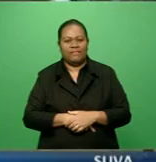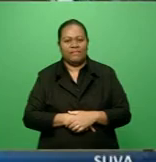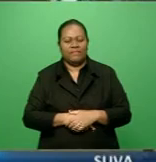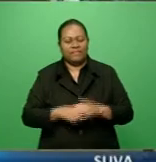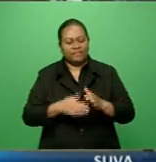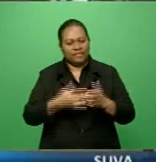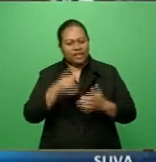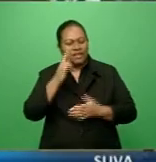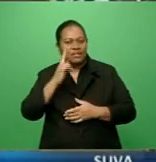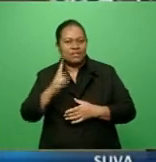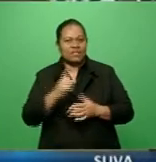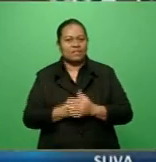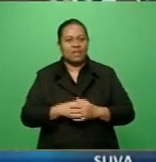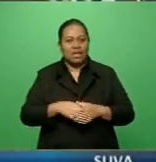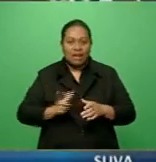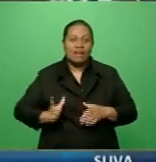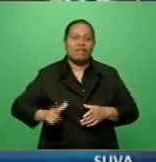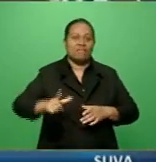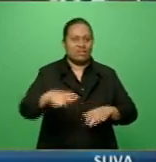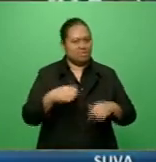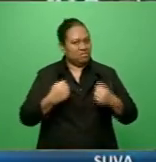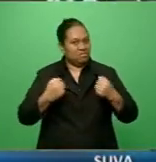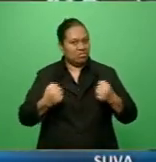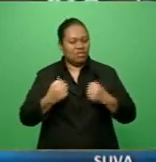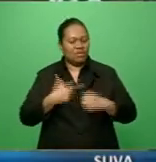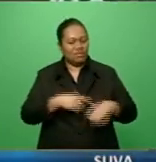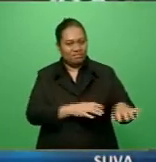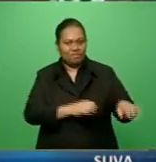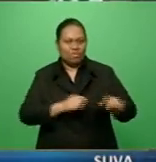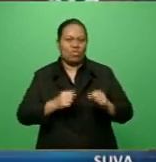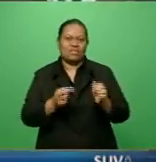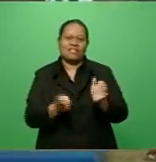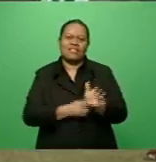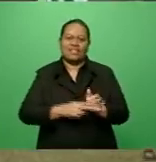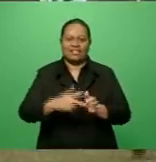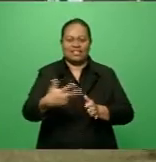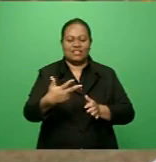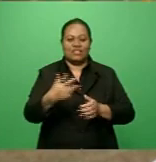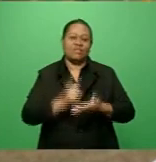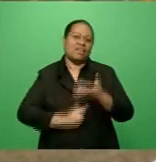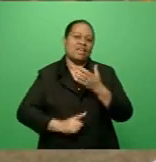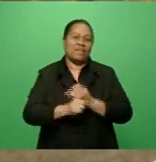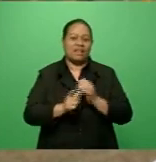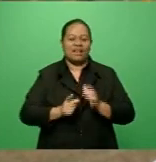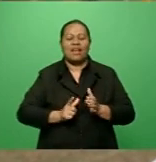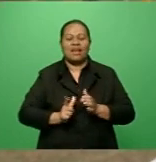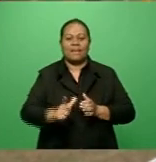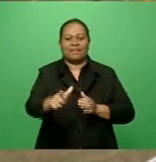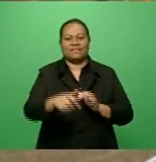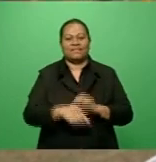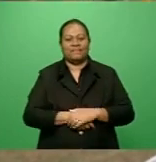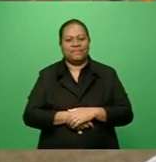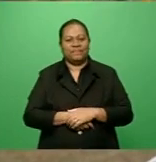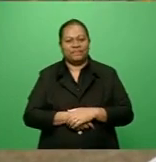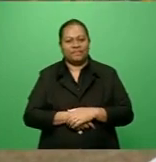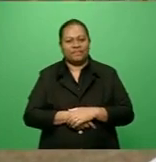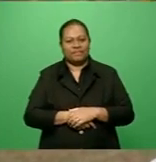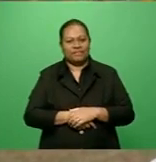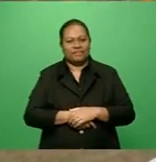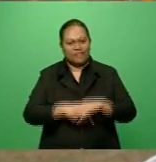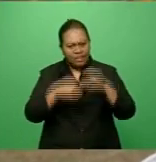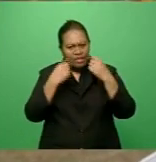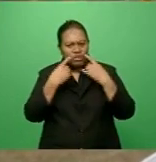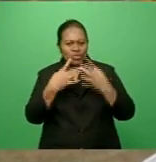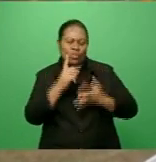Expect a fired-up Lambasa side on Sunday when it hosts Asinu at Subrail Park. I think so. We have rectified whatever things